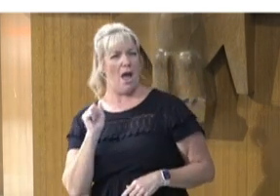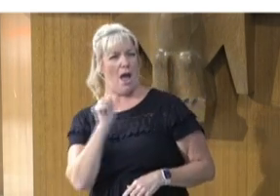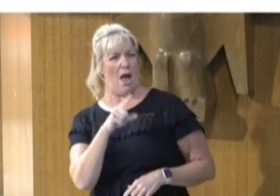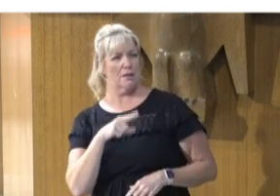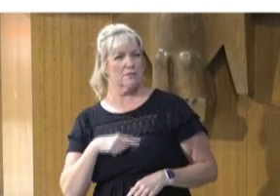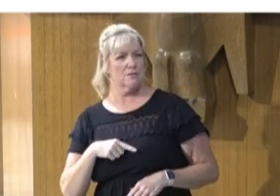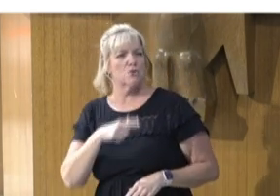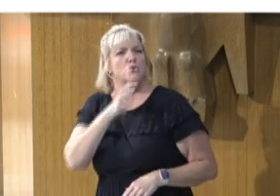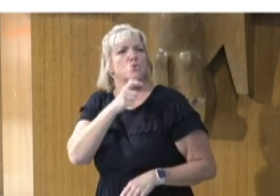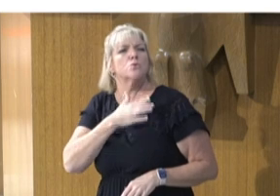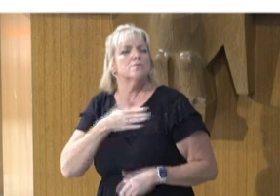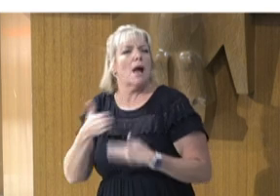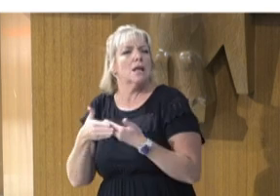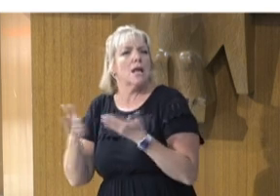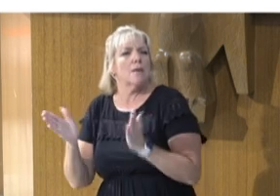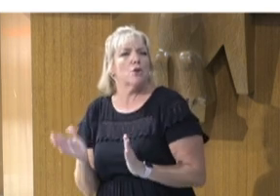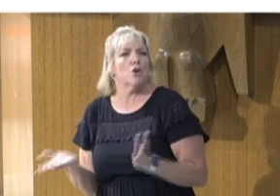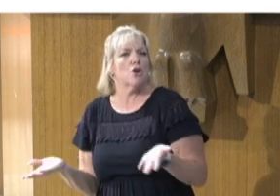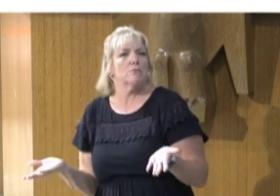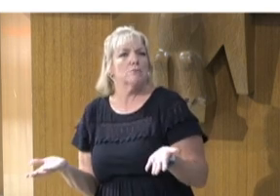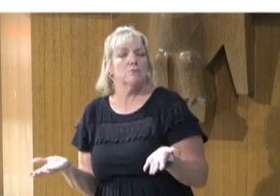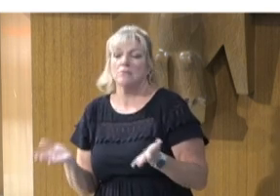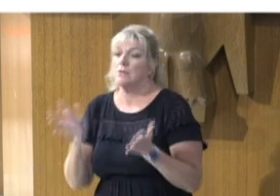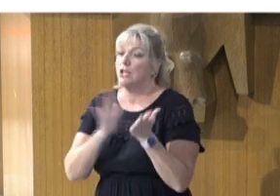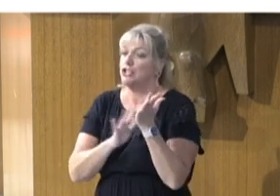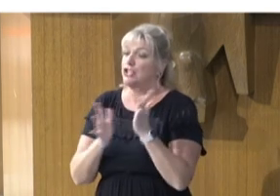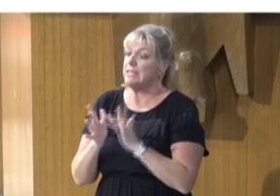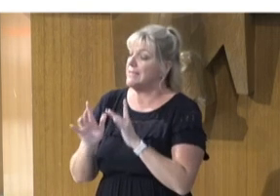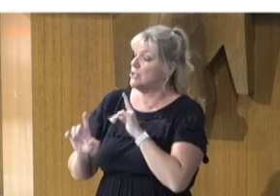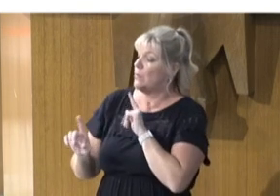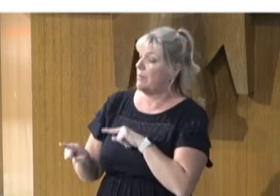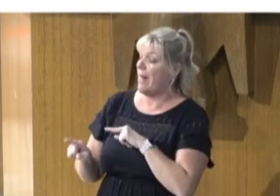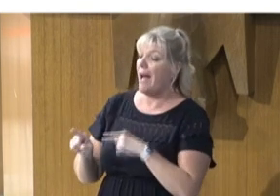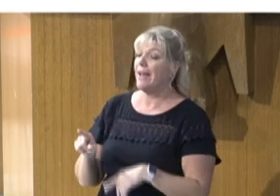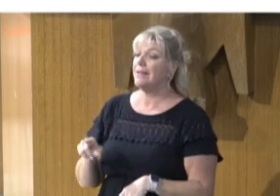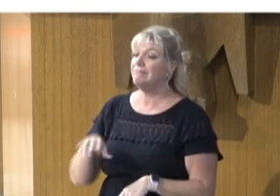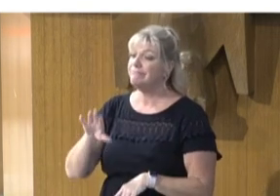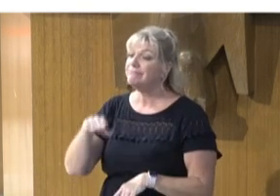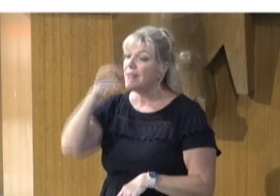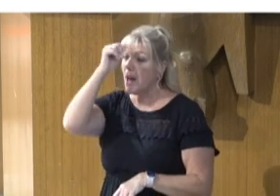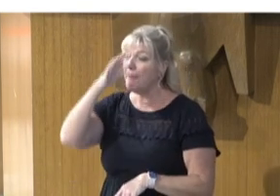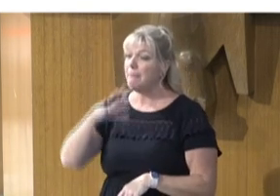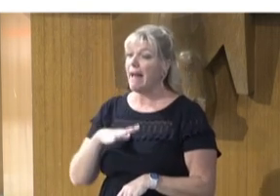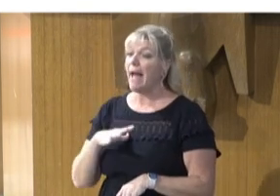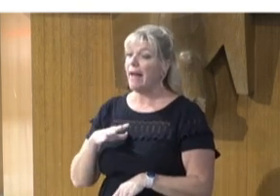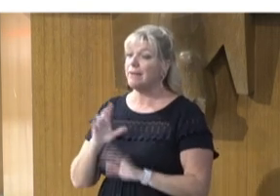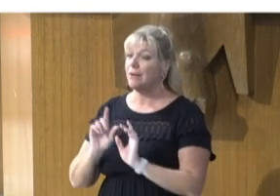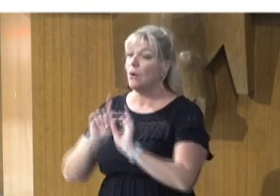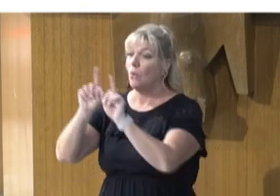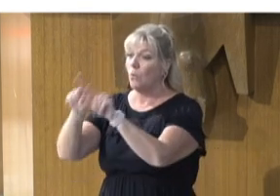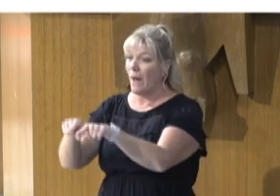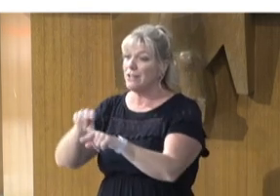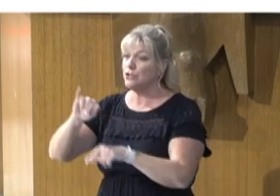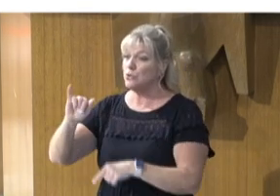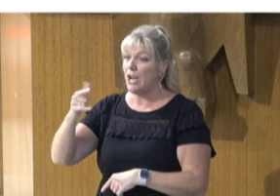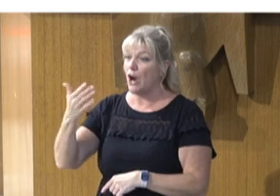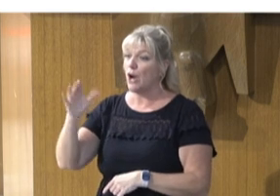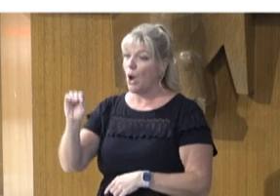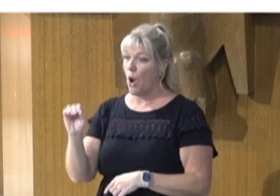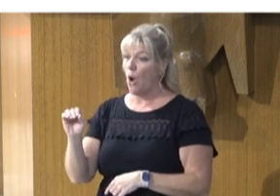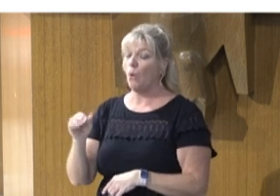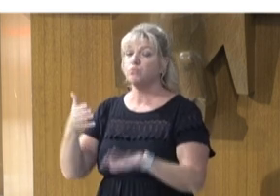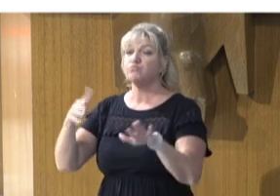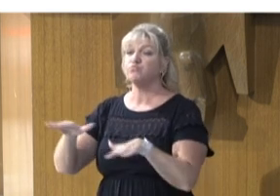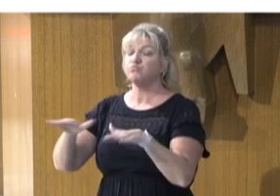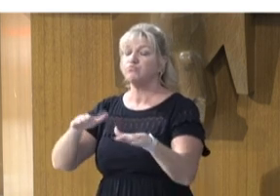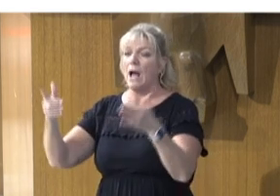who is my neighbor? Jesus replied, a man was going down from Jerusalem to Jericho and fell into the hands